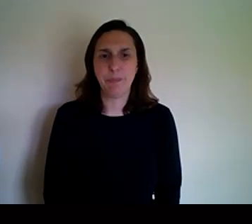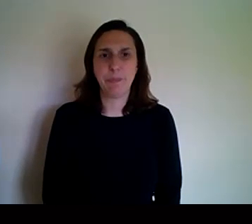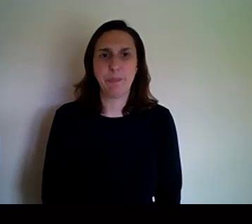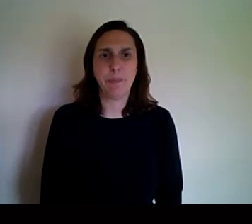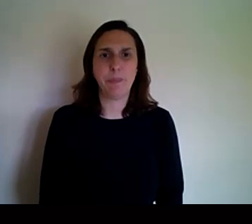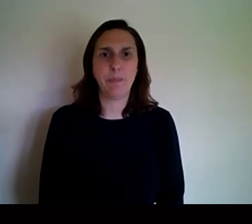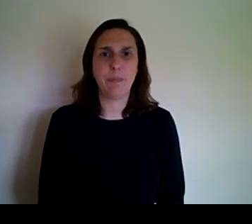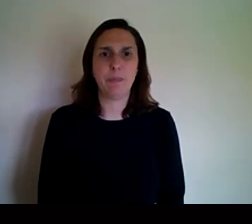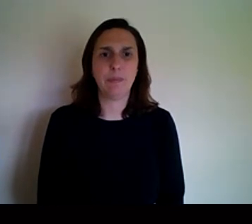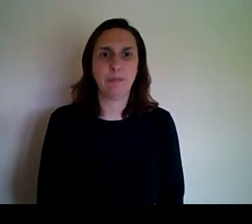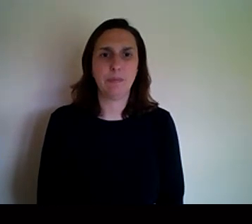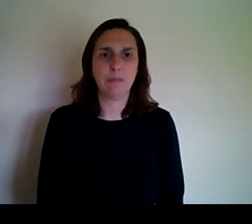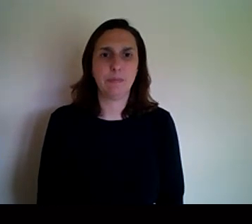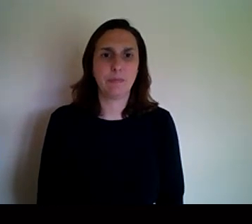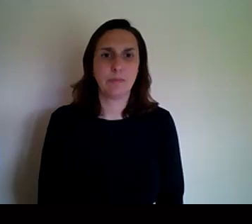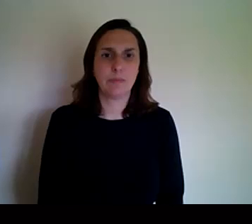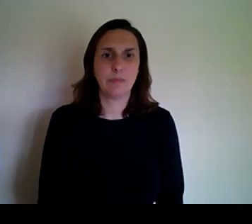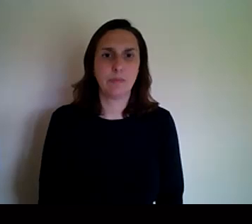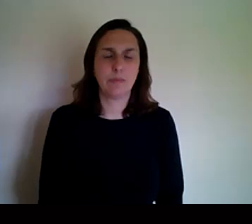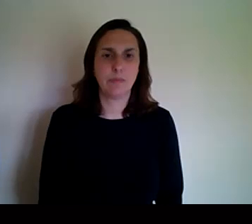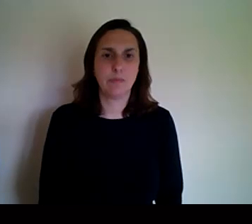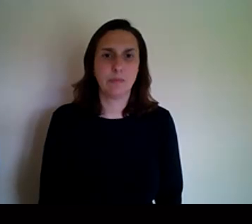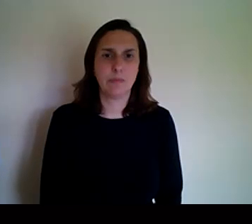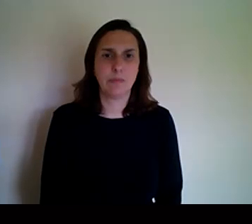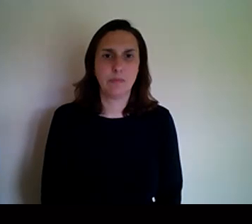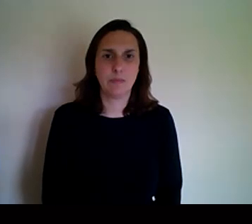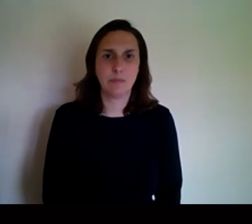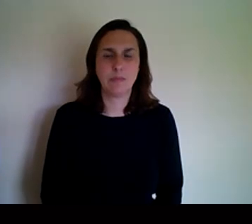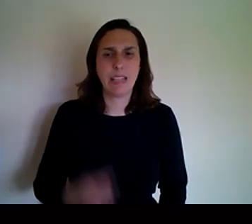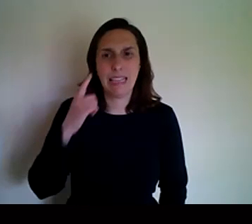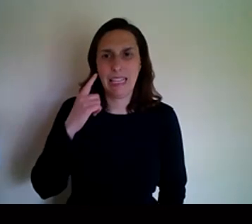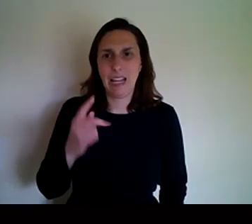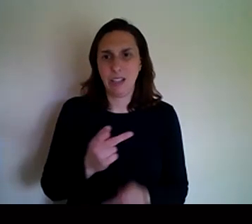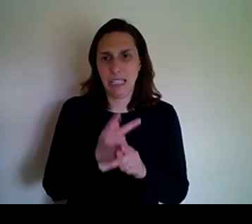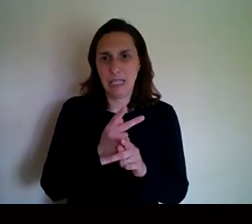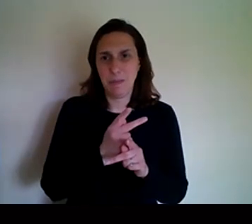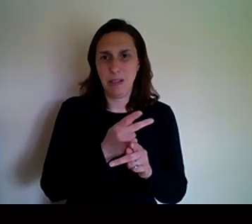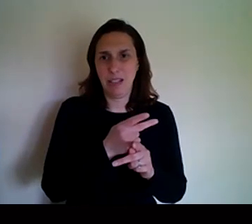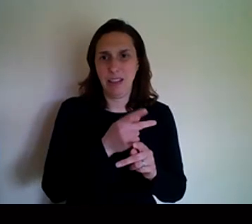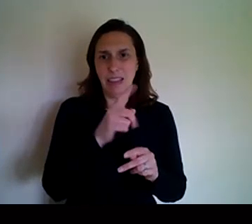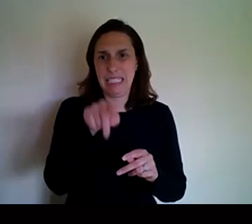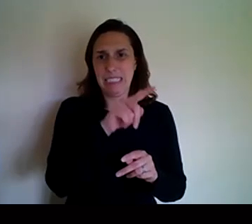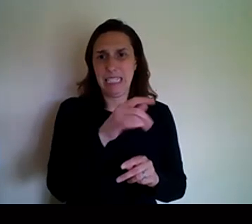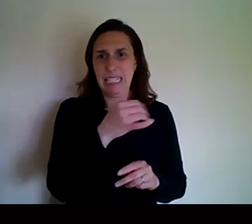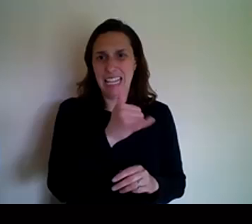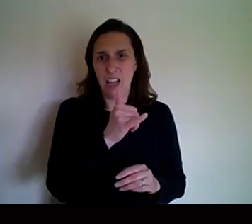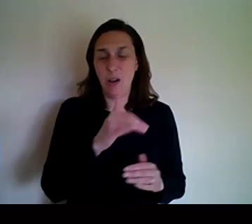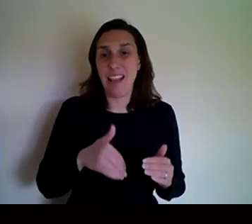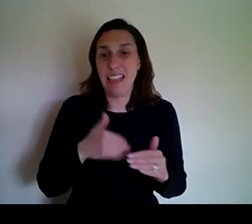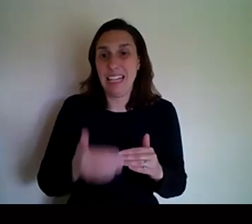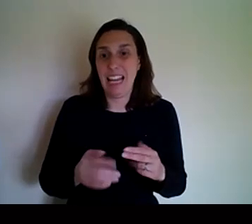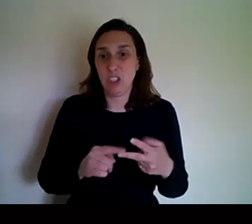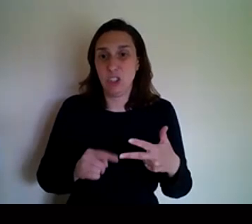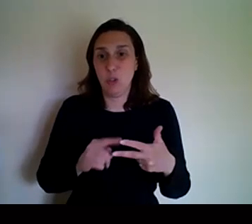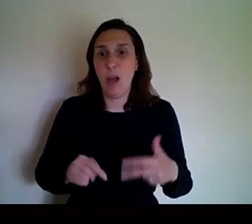So I'm going to take this. I guess I'll keep this in yellow over here, and I'll find my next 2 in different colors so I can put them all